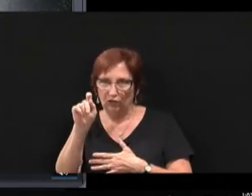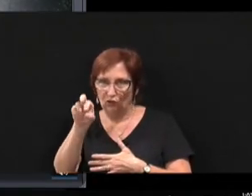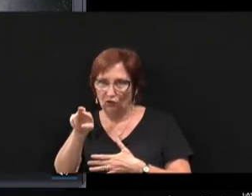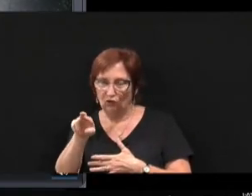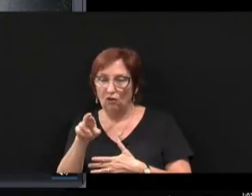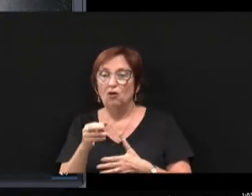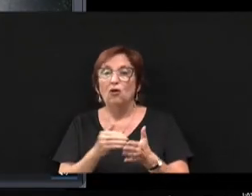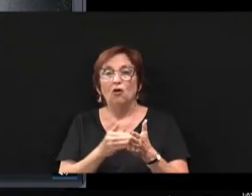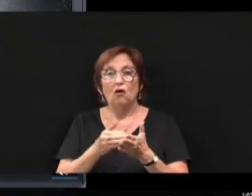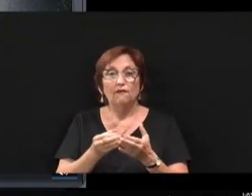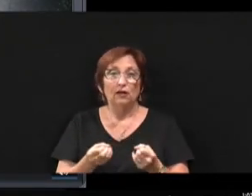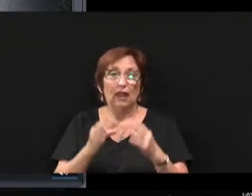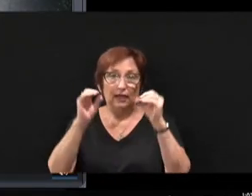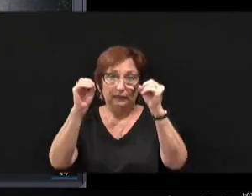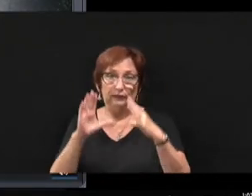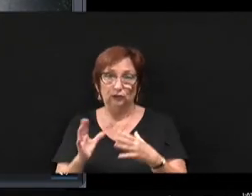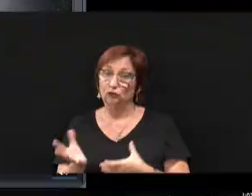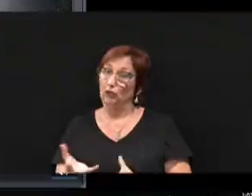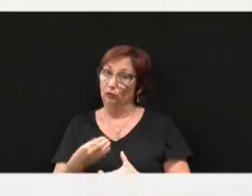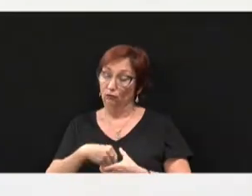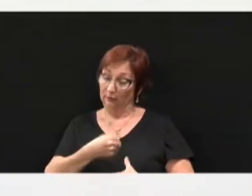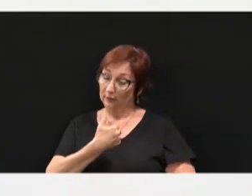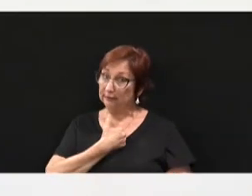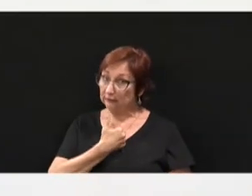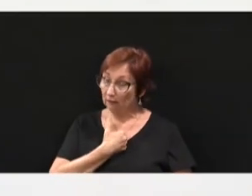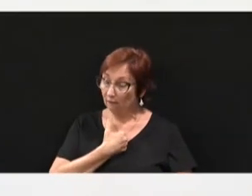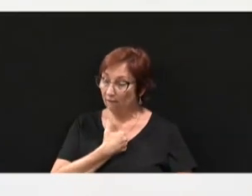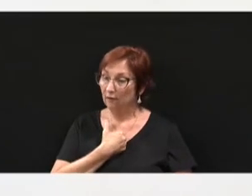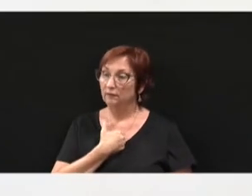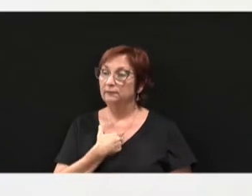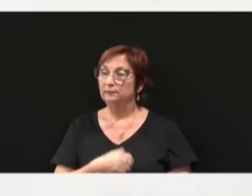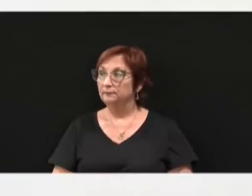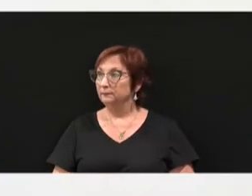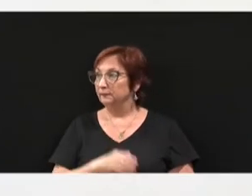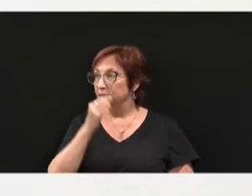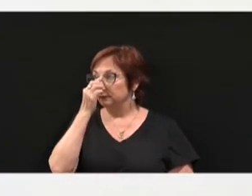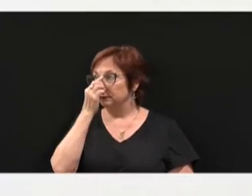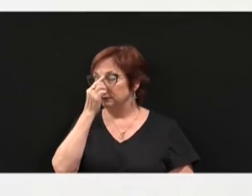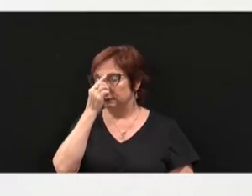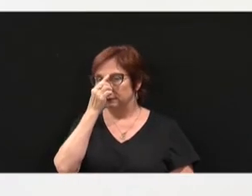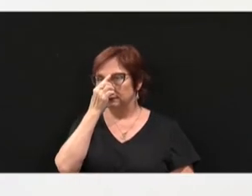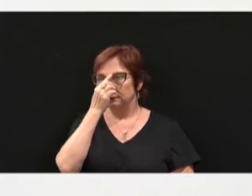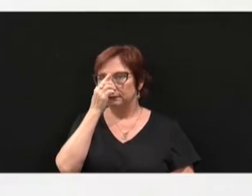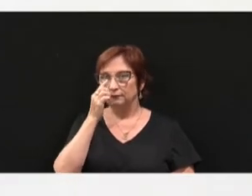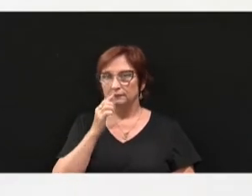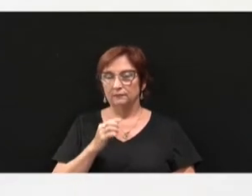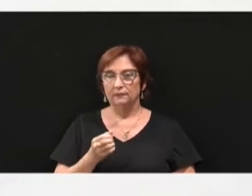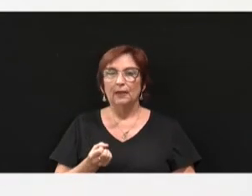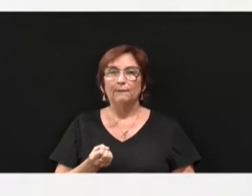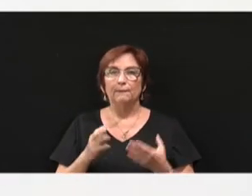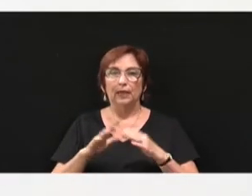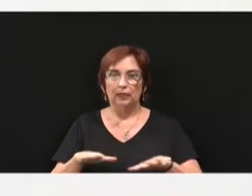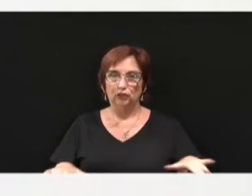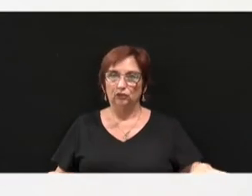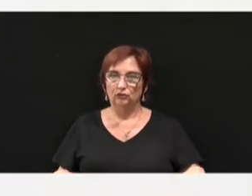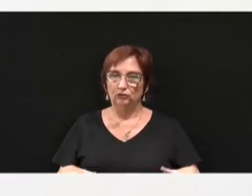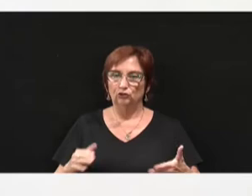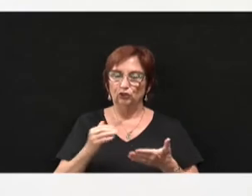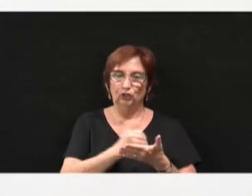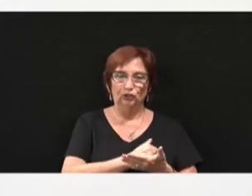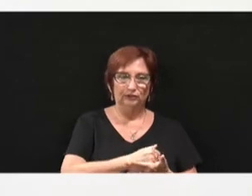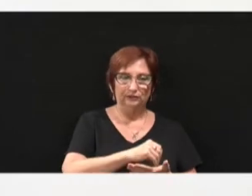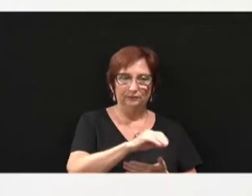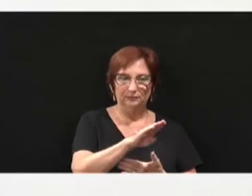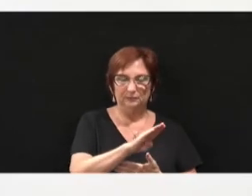of teachers, including myself, let me back up. many children get B's and D's